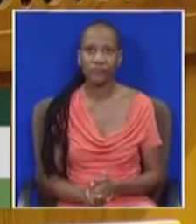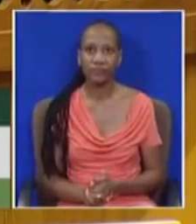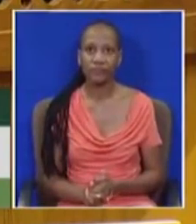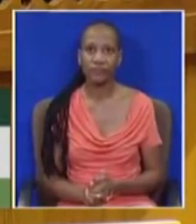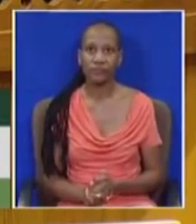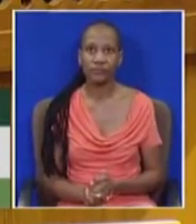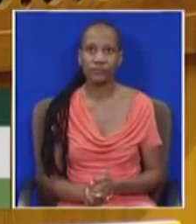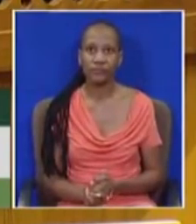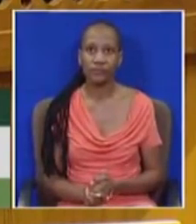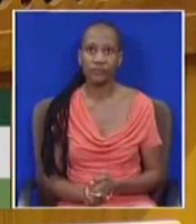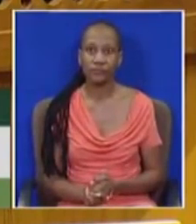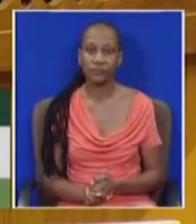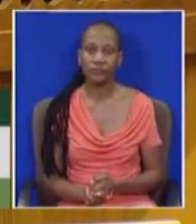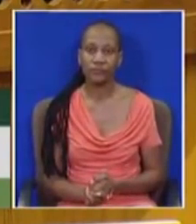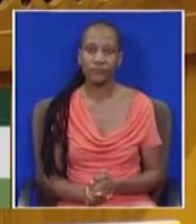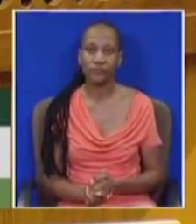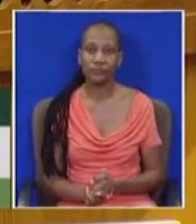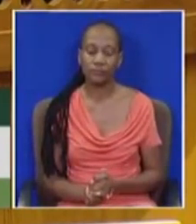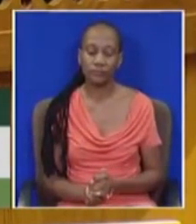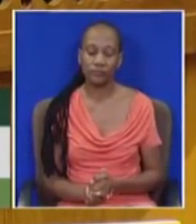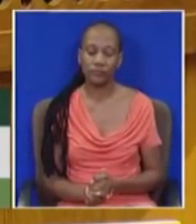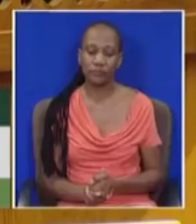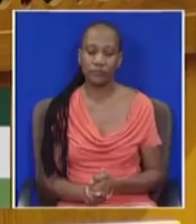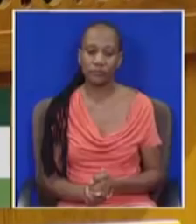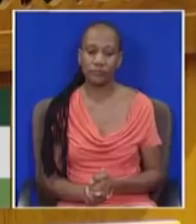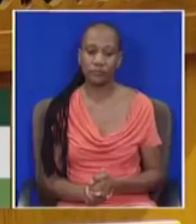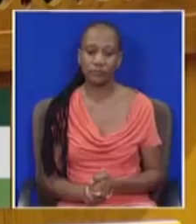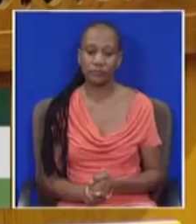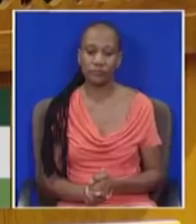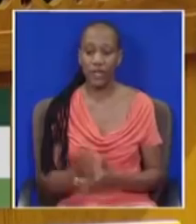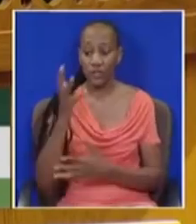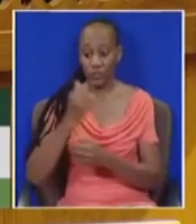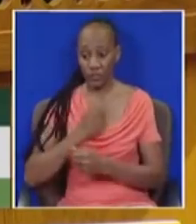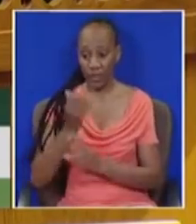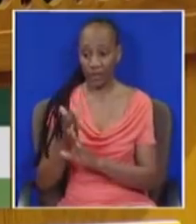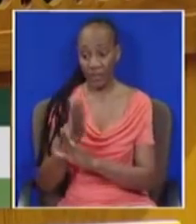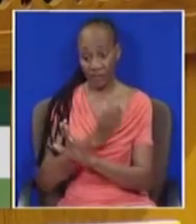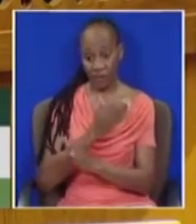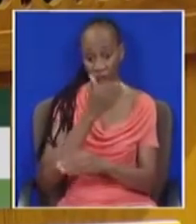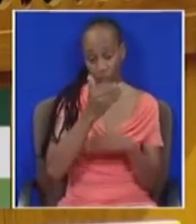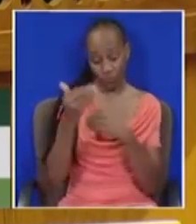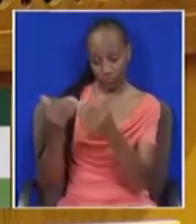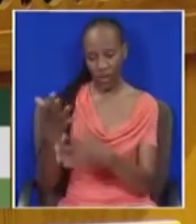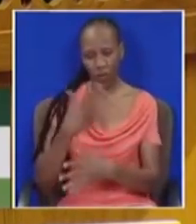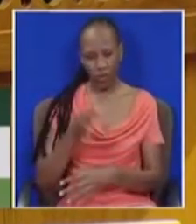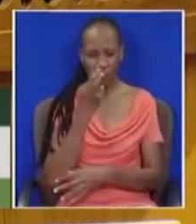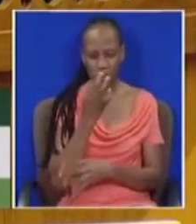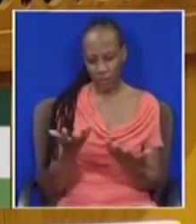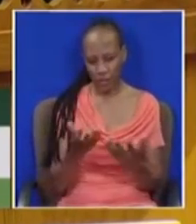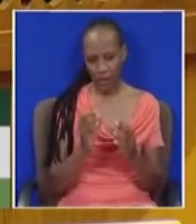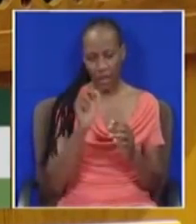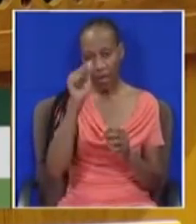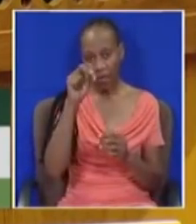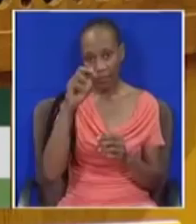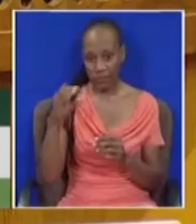E re pele ke tswella pele ke romela matshidiso go lekoko la African National Congress le lelapa la go Nqobo ka